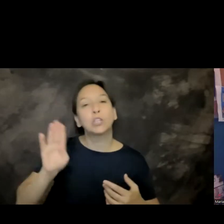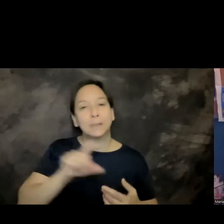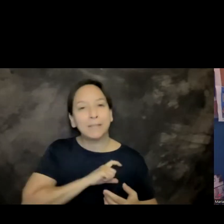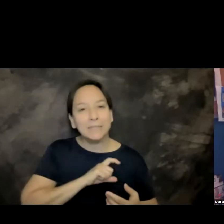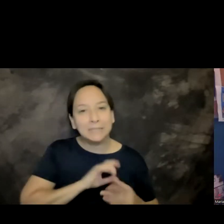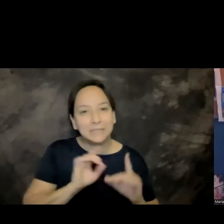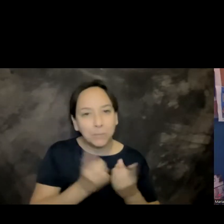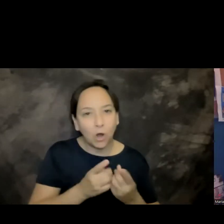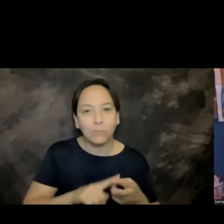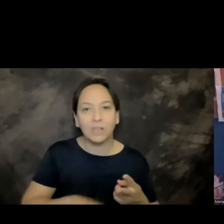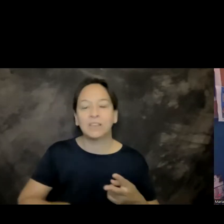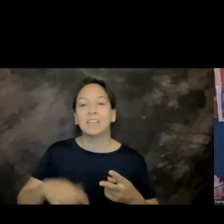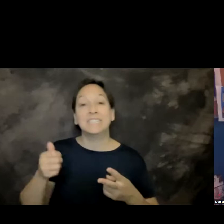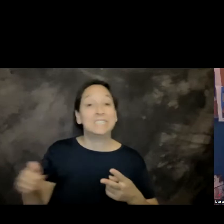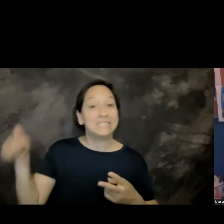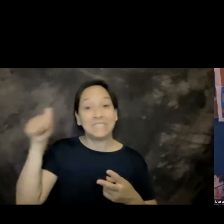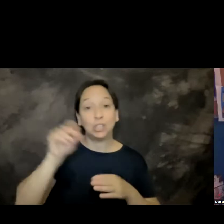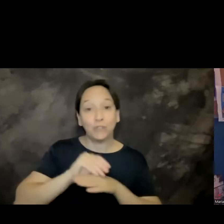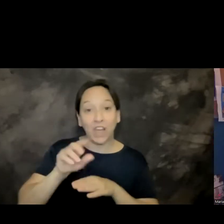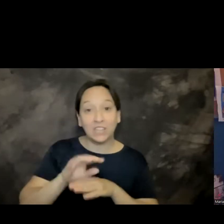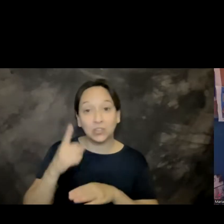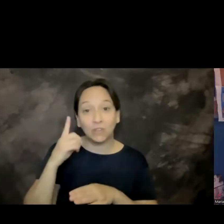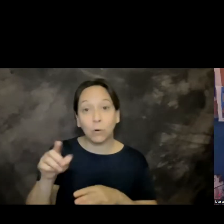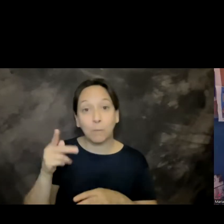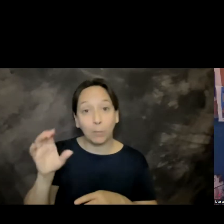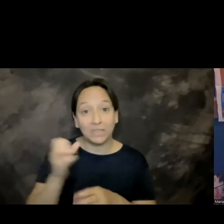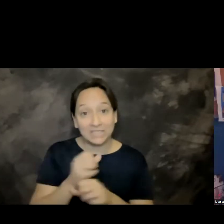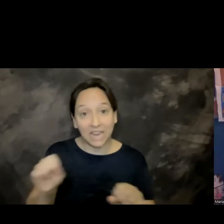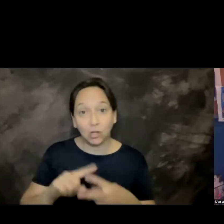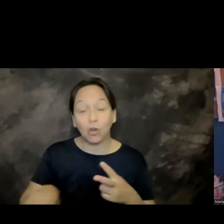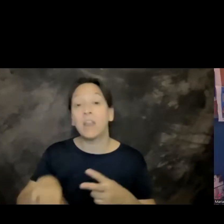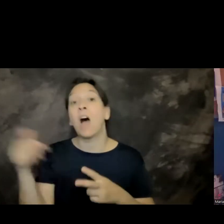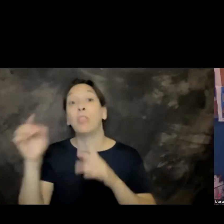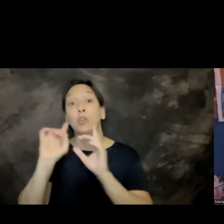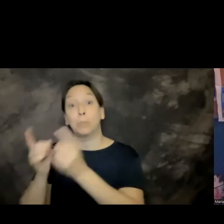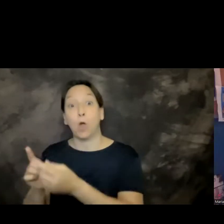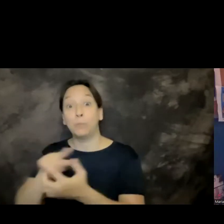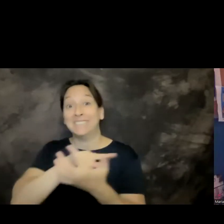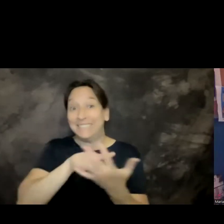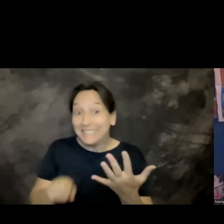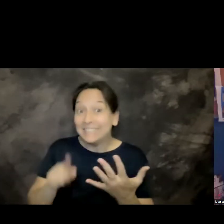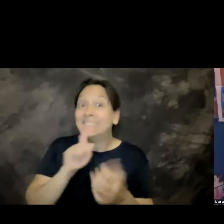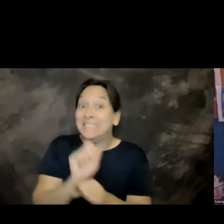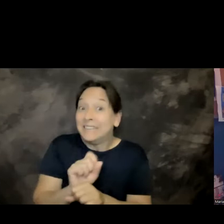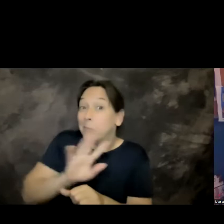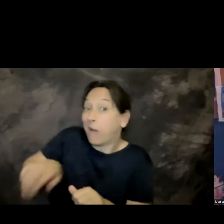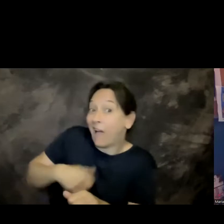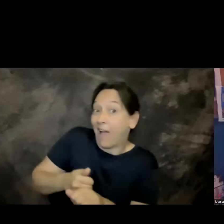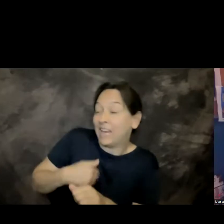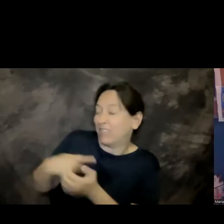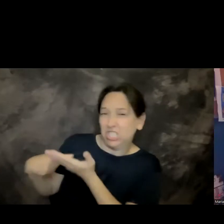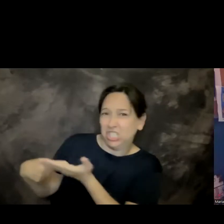senior advisor on public safety, and several other departments, those conversations are happening so that we can actually come back